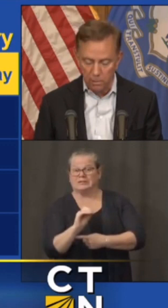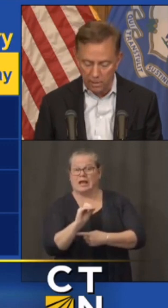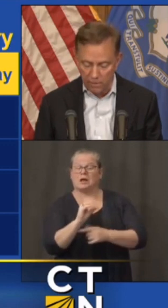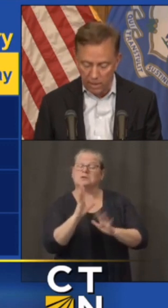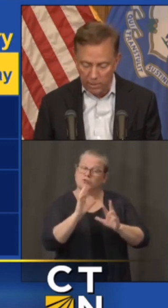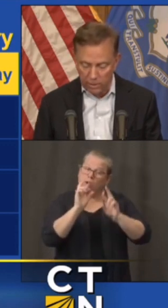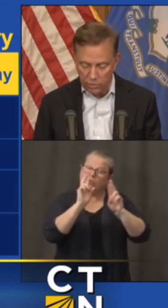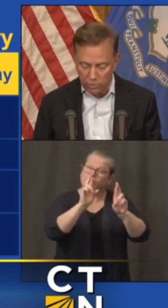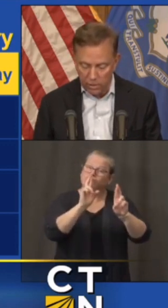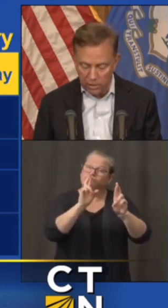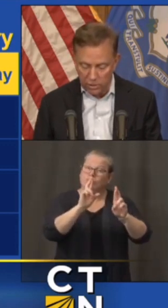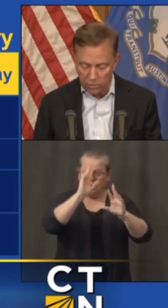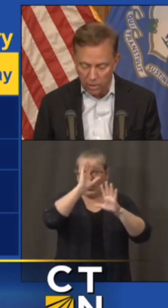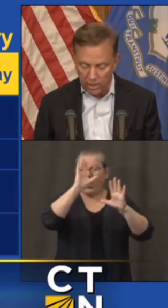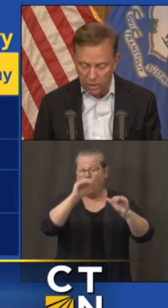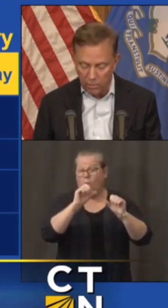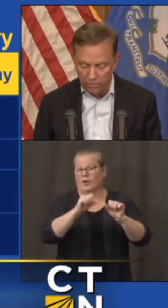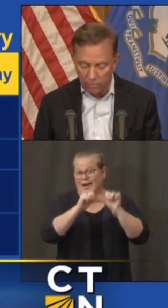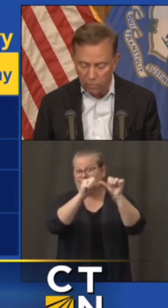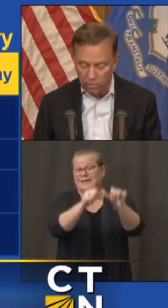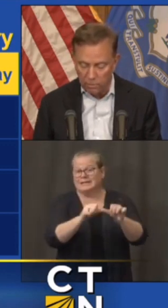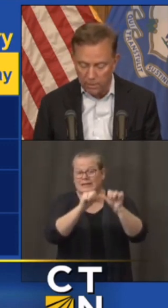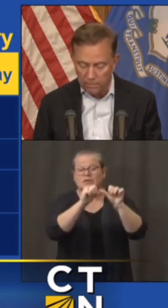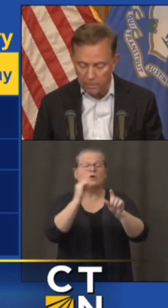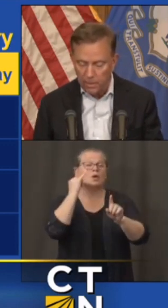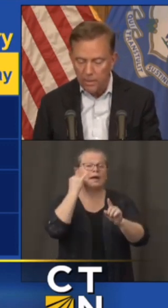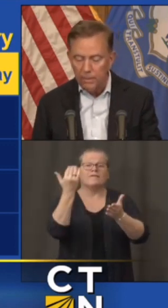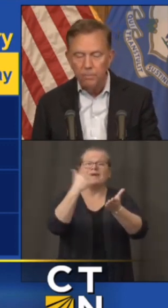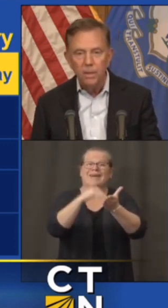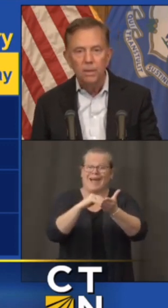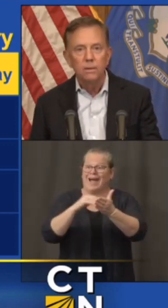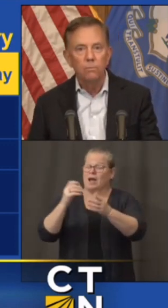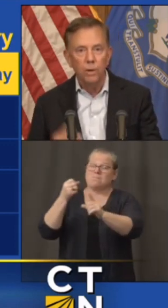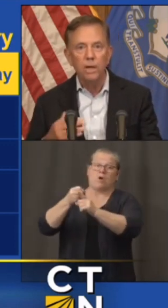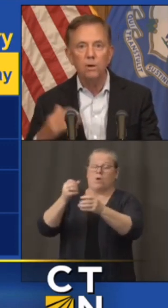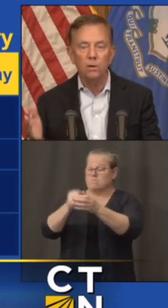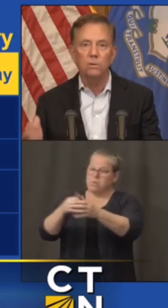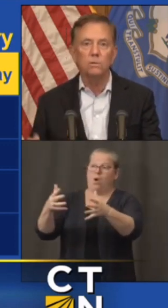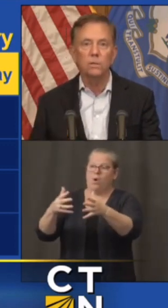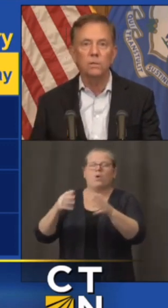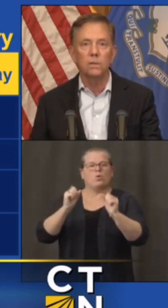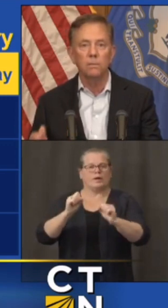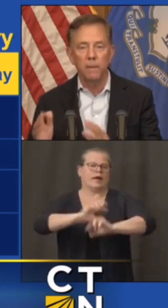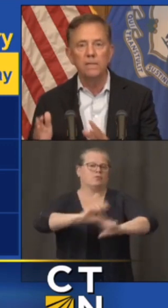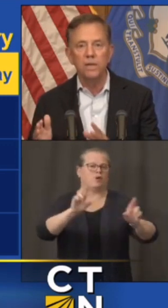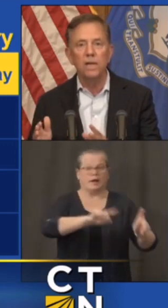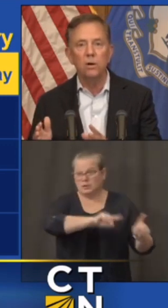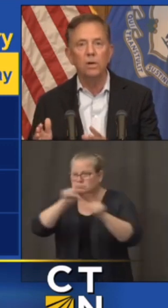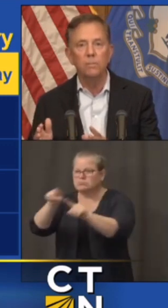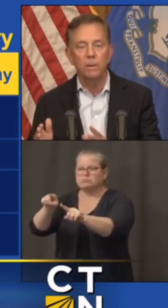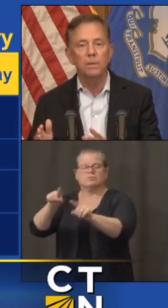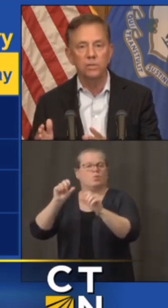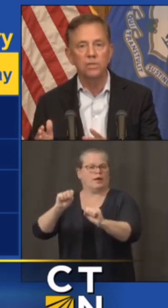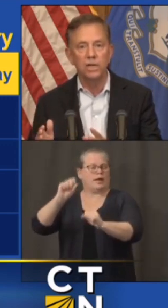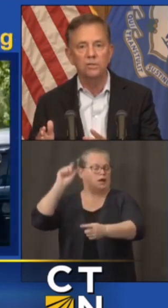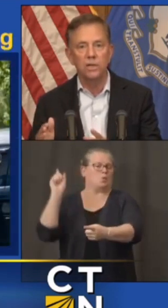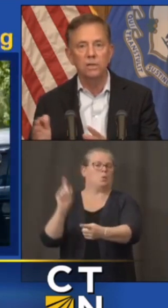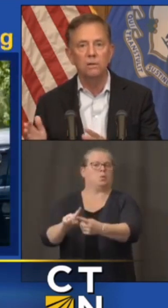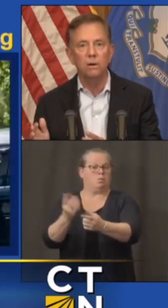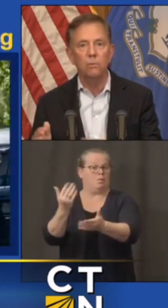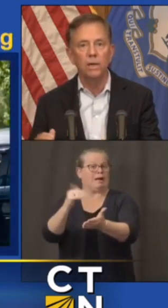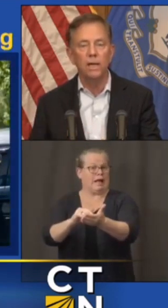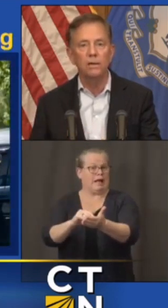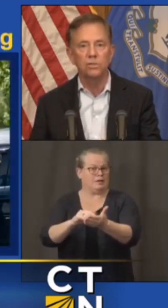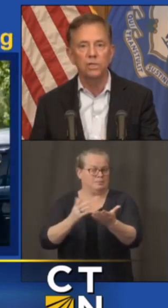is a template of how we can do things right going forward. But we are maintaining our commitment to